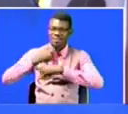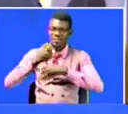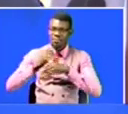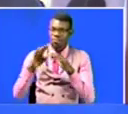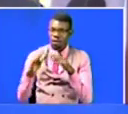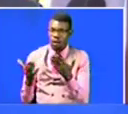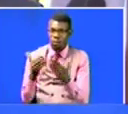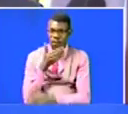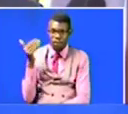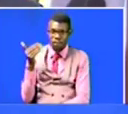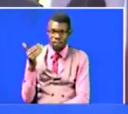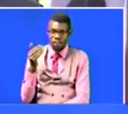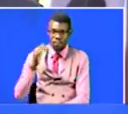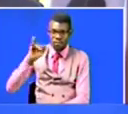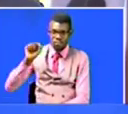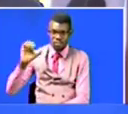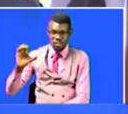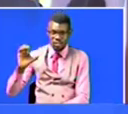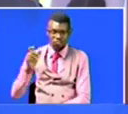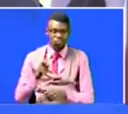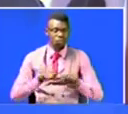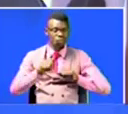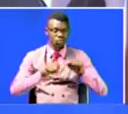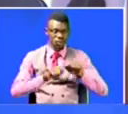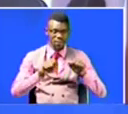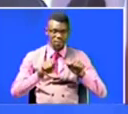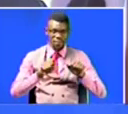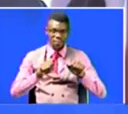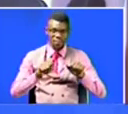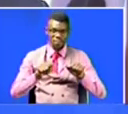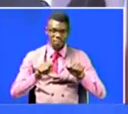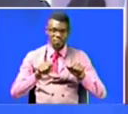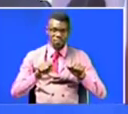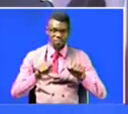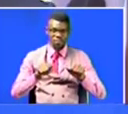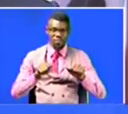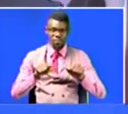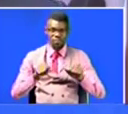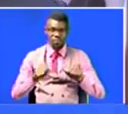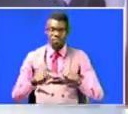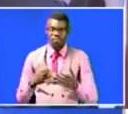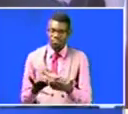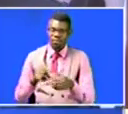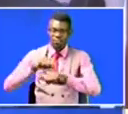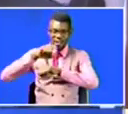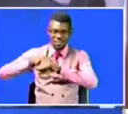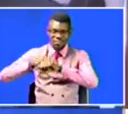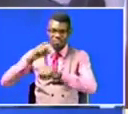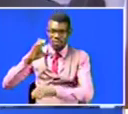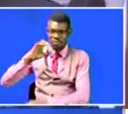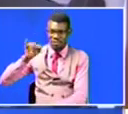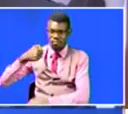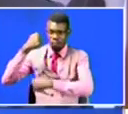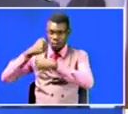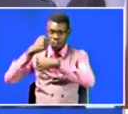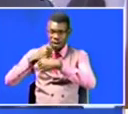you have control of the Judicial Service Commission, ensure that the term of the Chief Justice